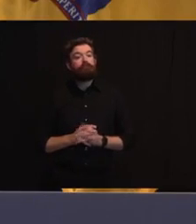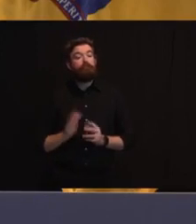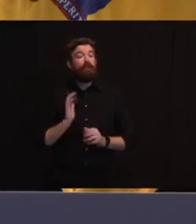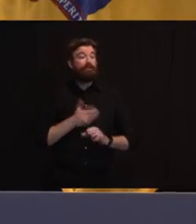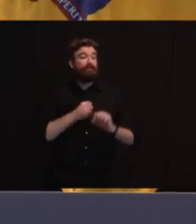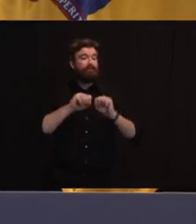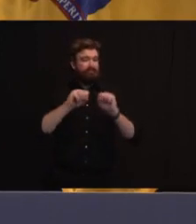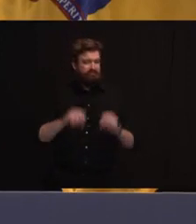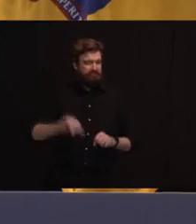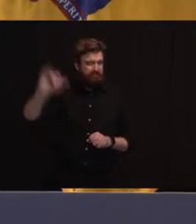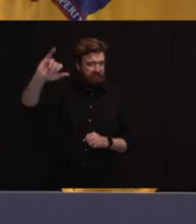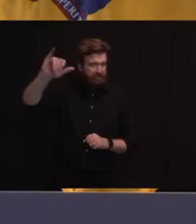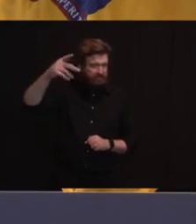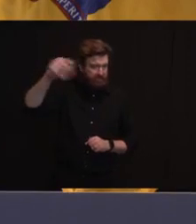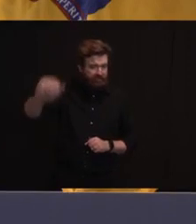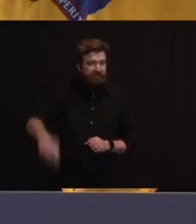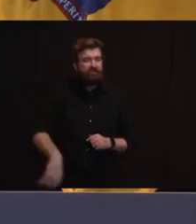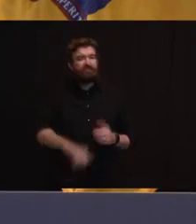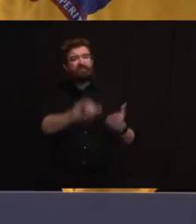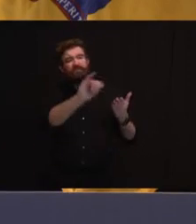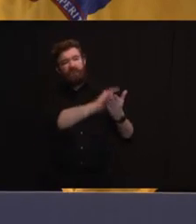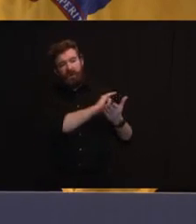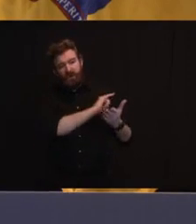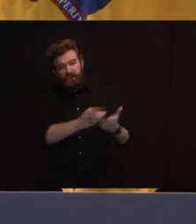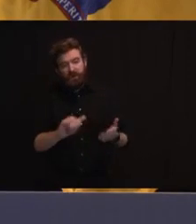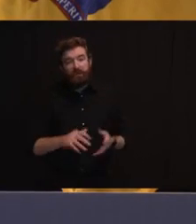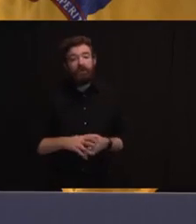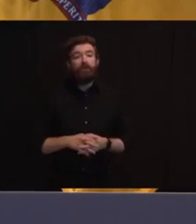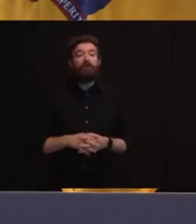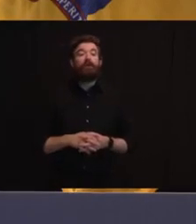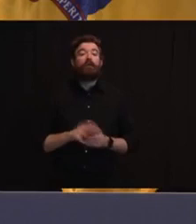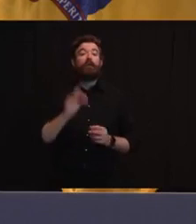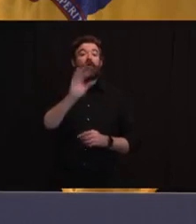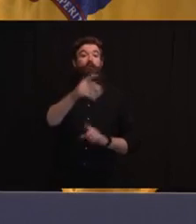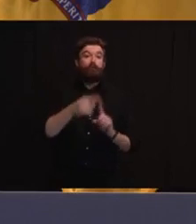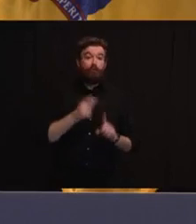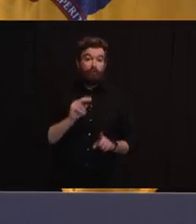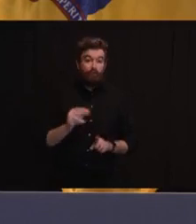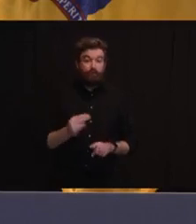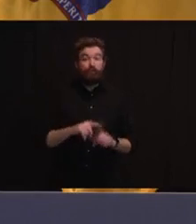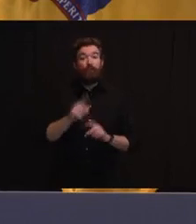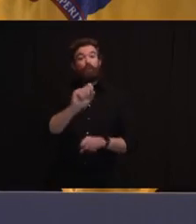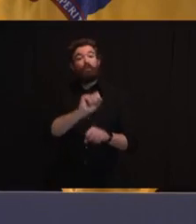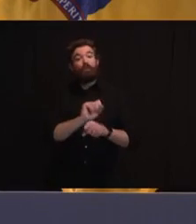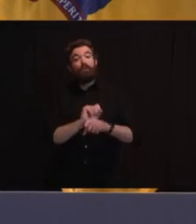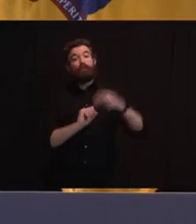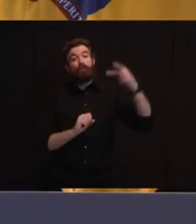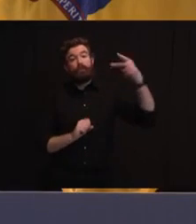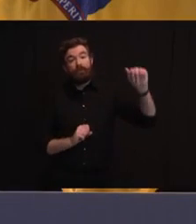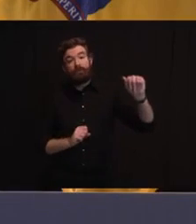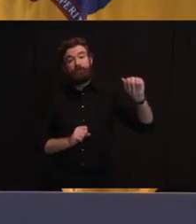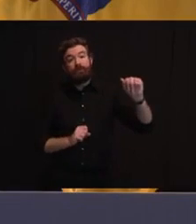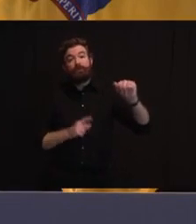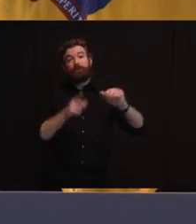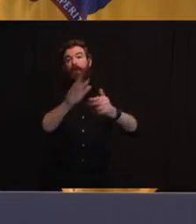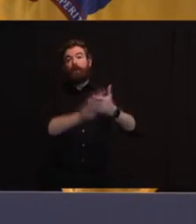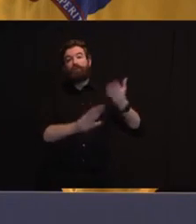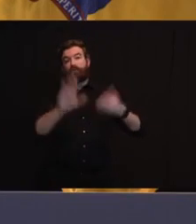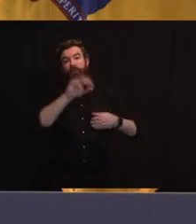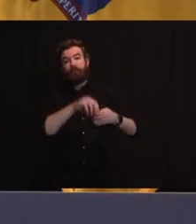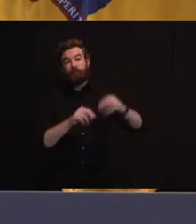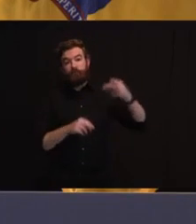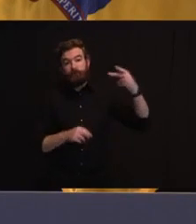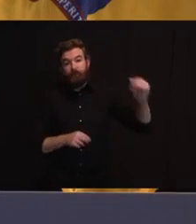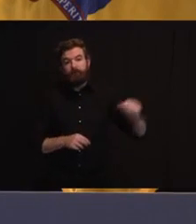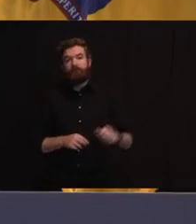you work or study there, you're able to get it. I just don't know there's any evidence that that it is any easier